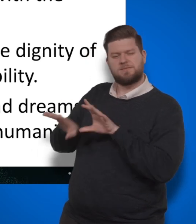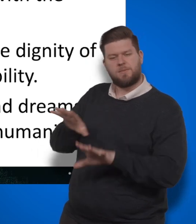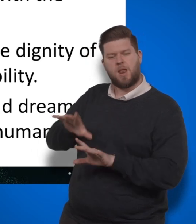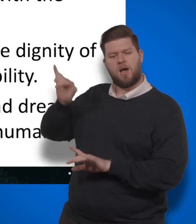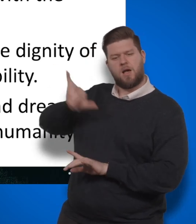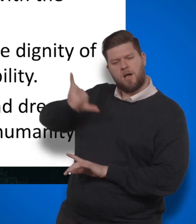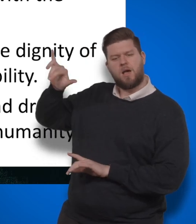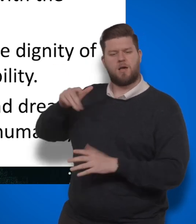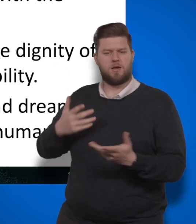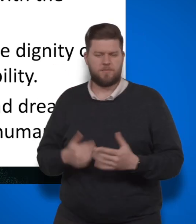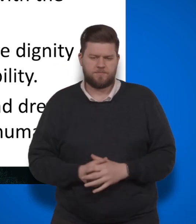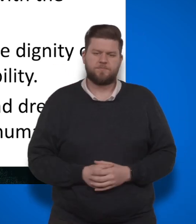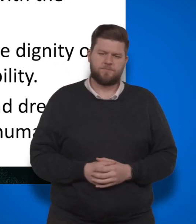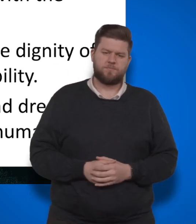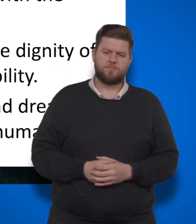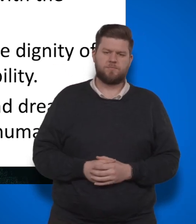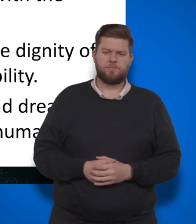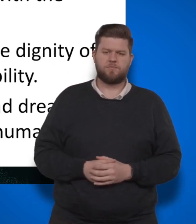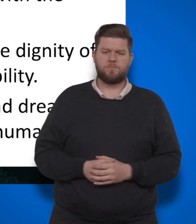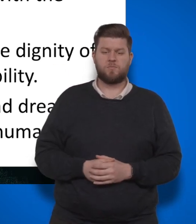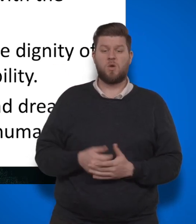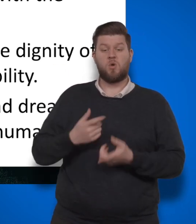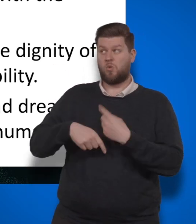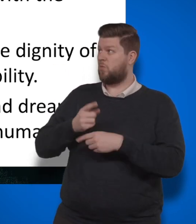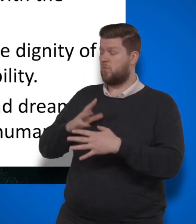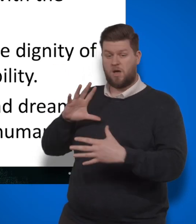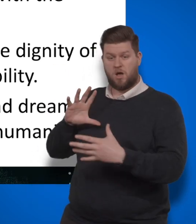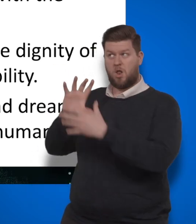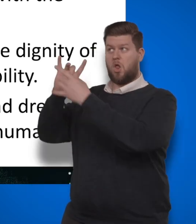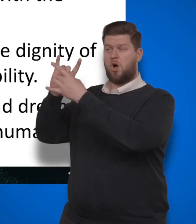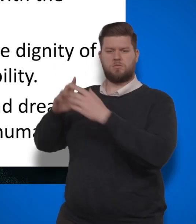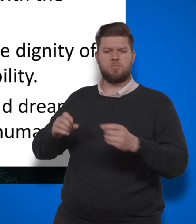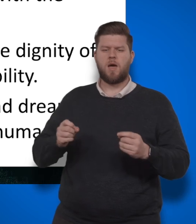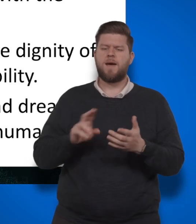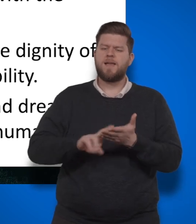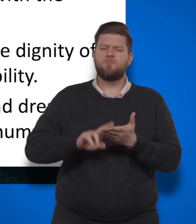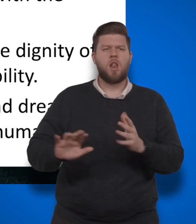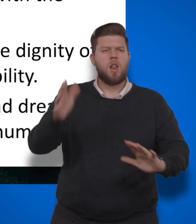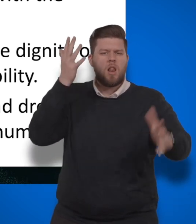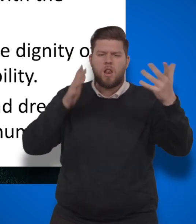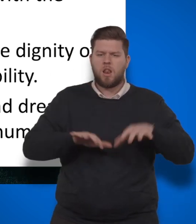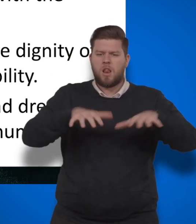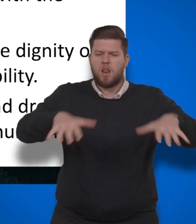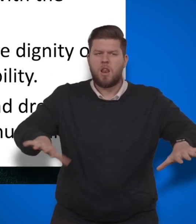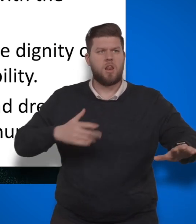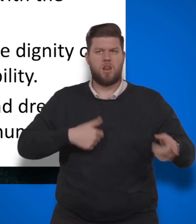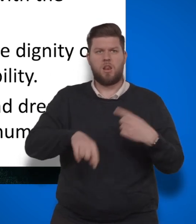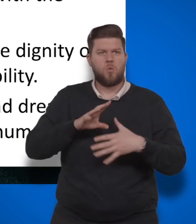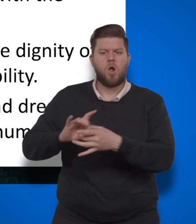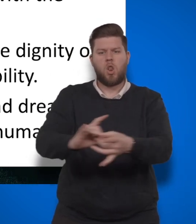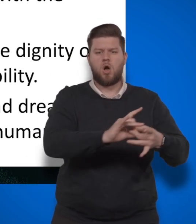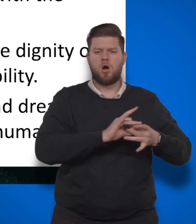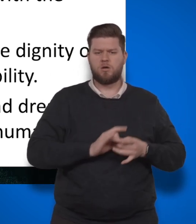relationship. We're locked in relation with the natural world, with other humans, and with the divine, and we're genuinely